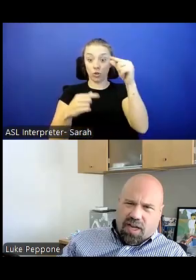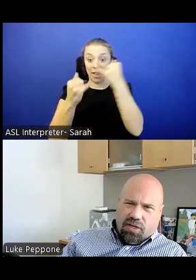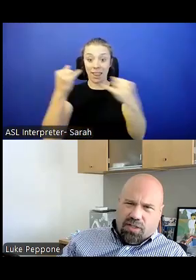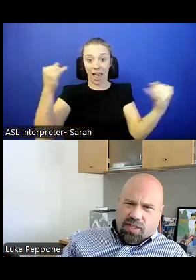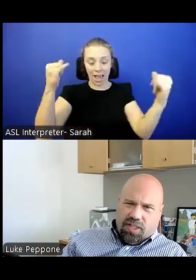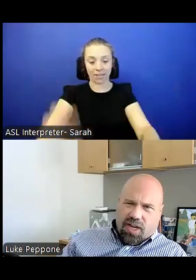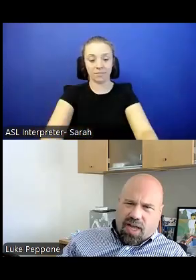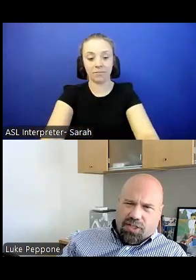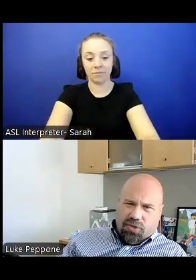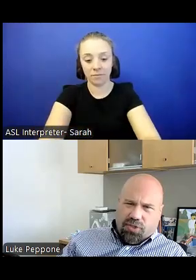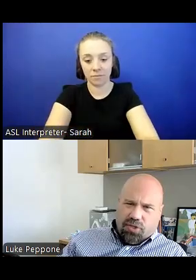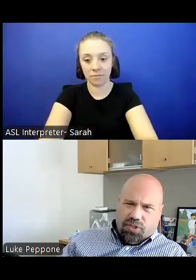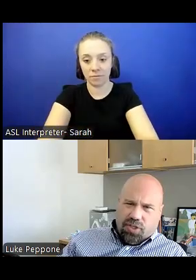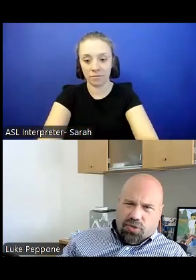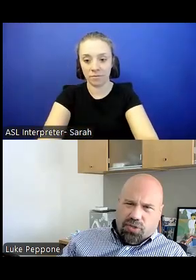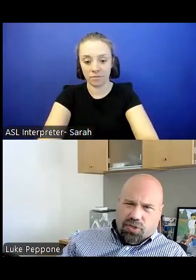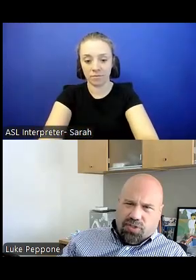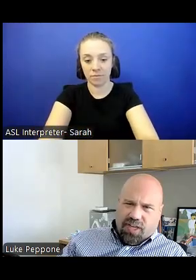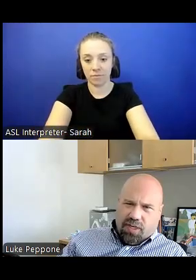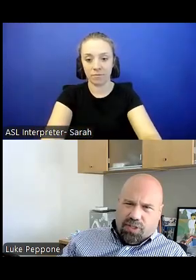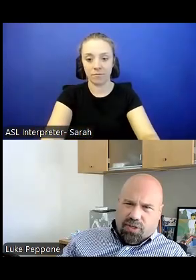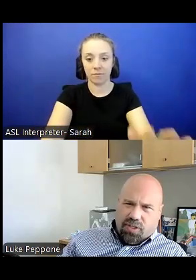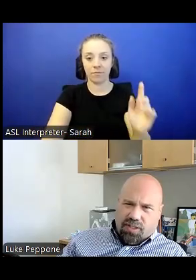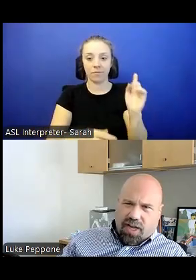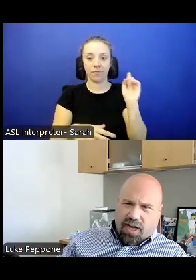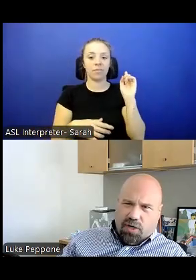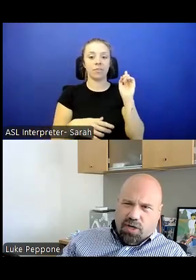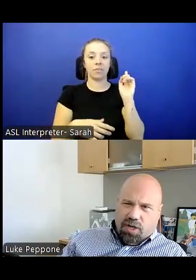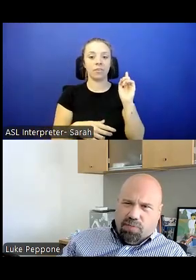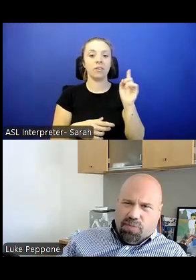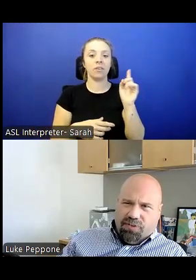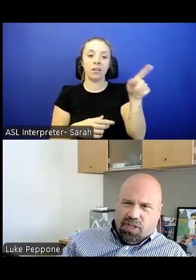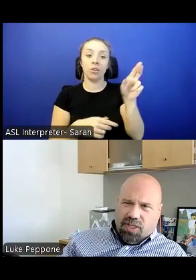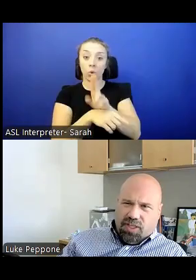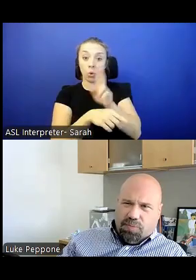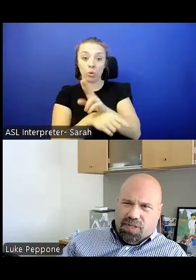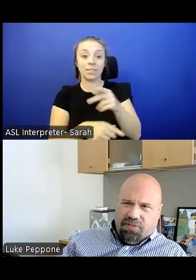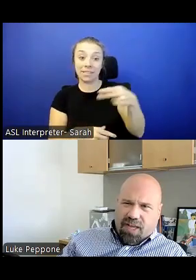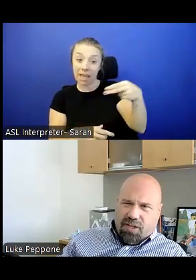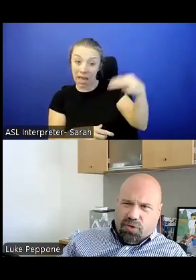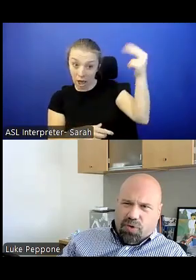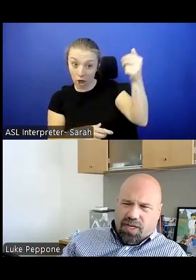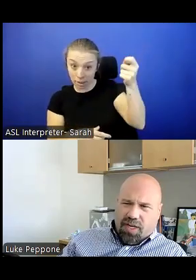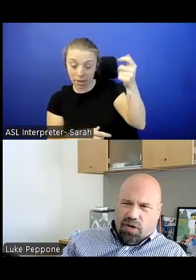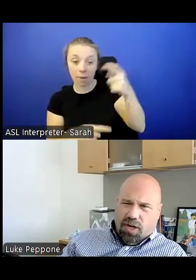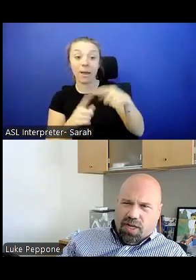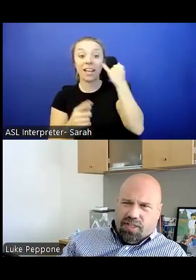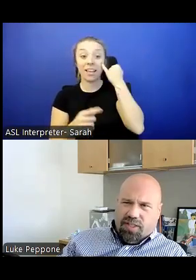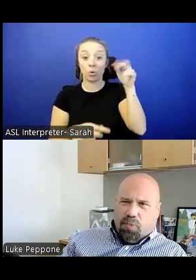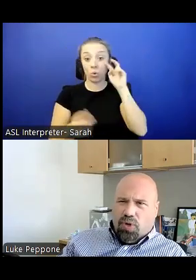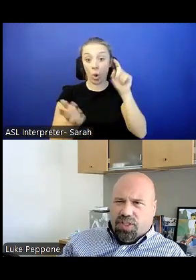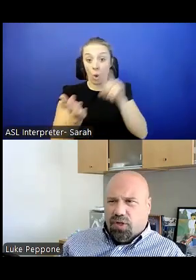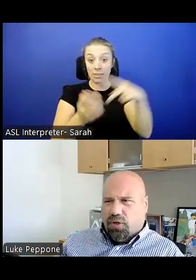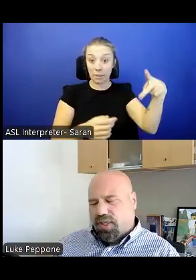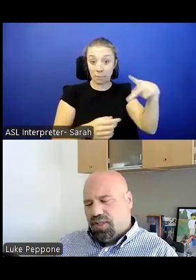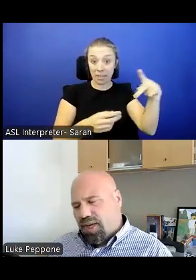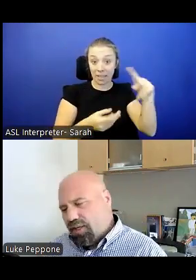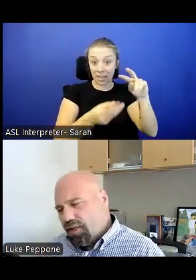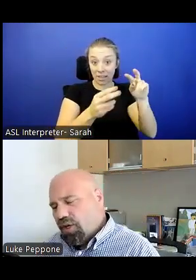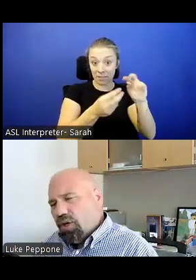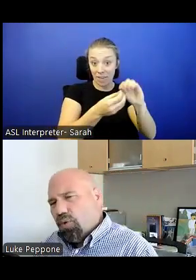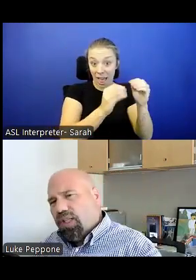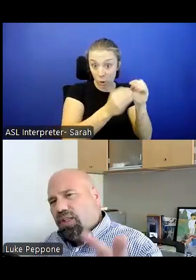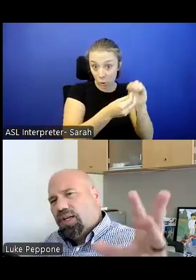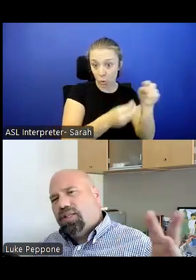slightly higher than the non-users. The users of cannabis are slightly higher. But if you look at this p-value right here, it says